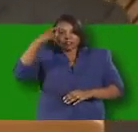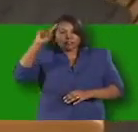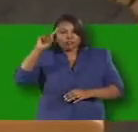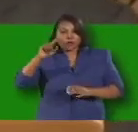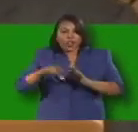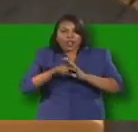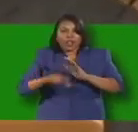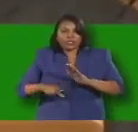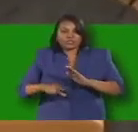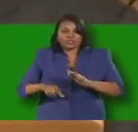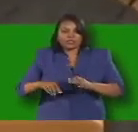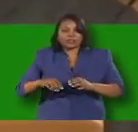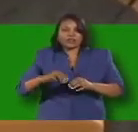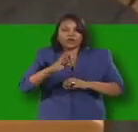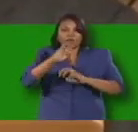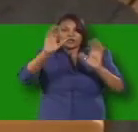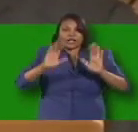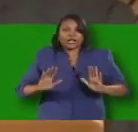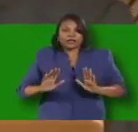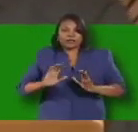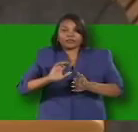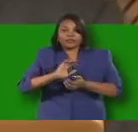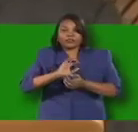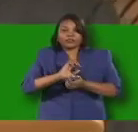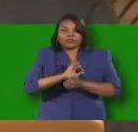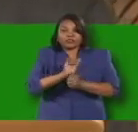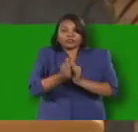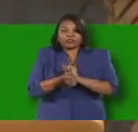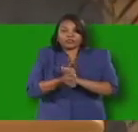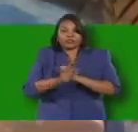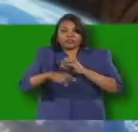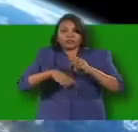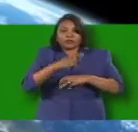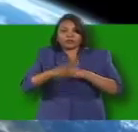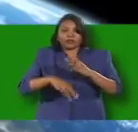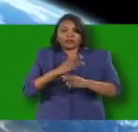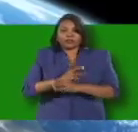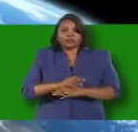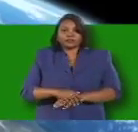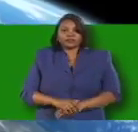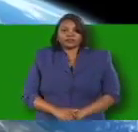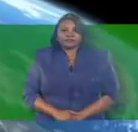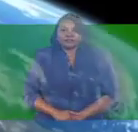in sort of combating the effects of climate change.